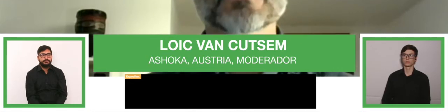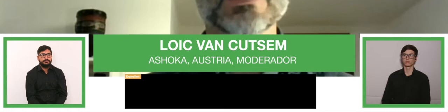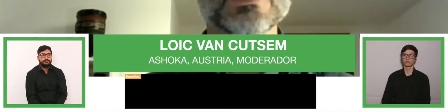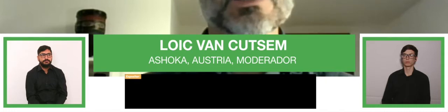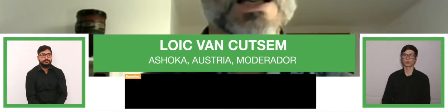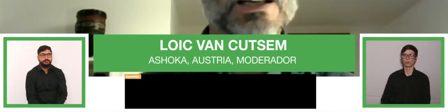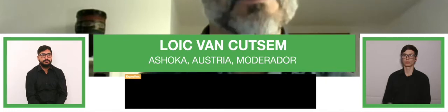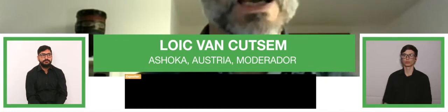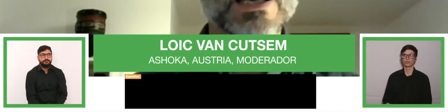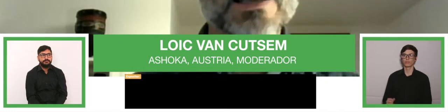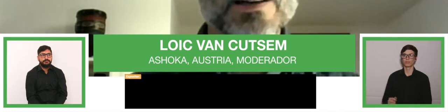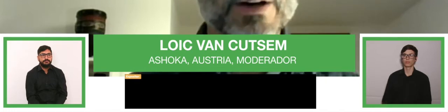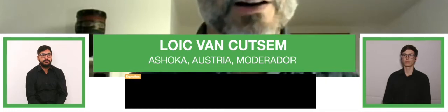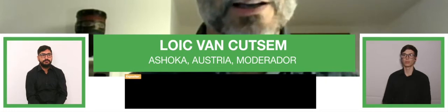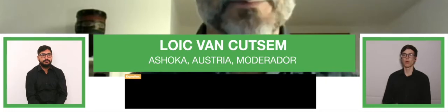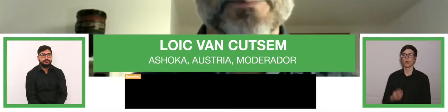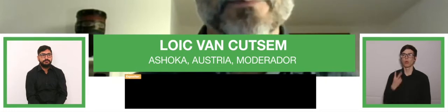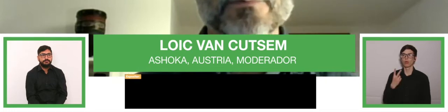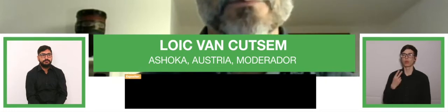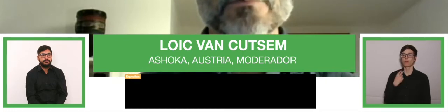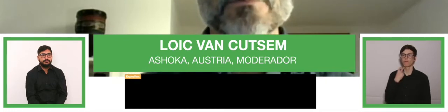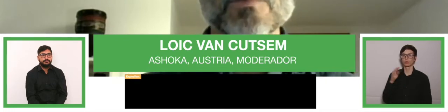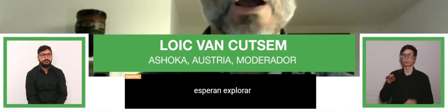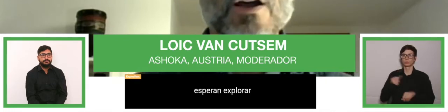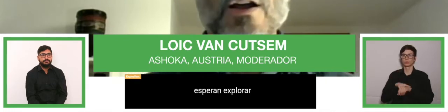impact in Chile and Latin America.